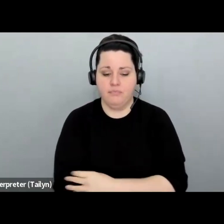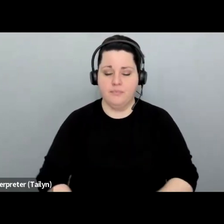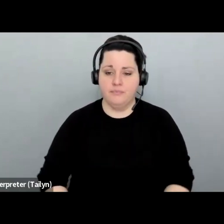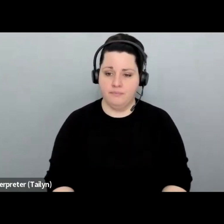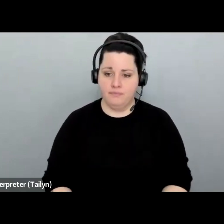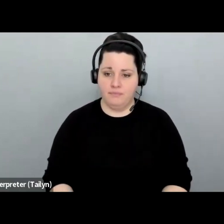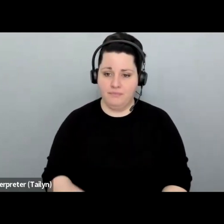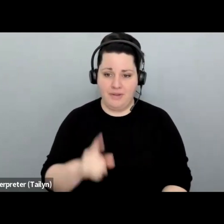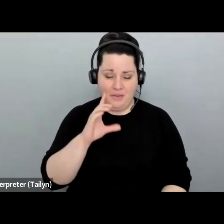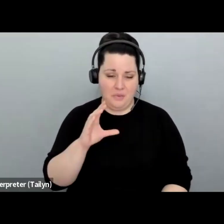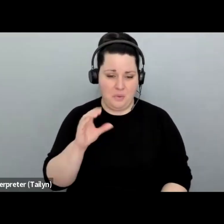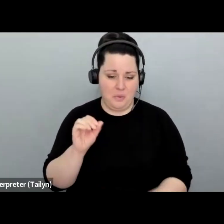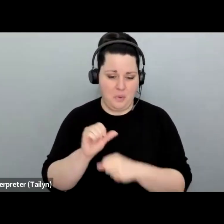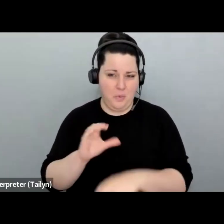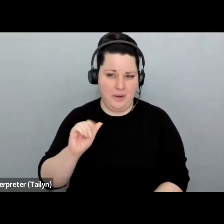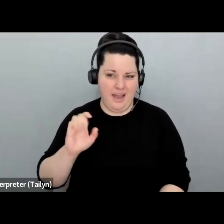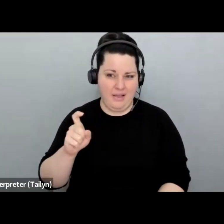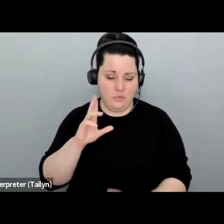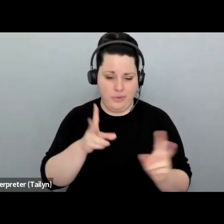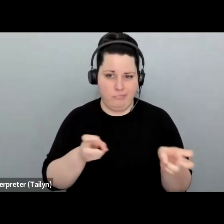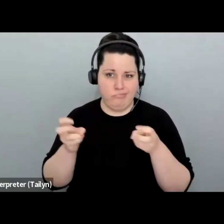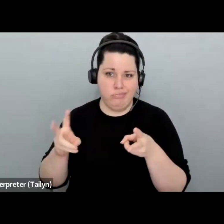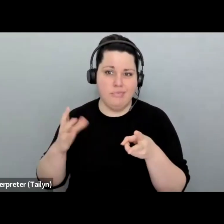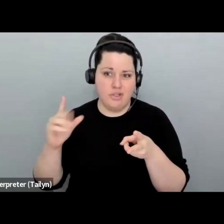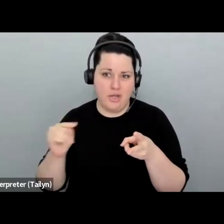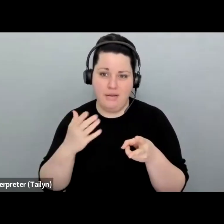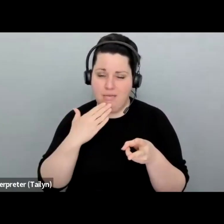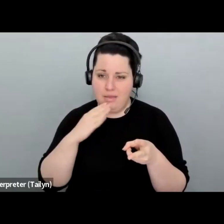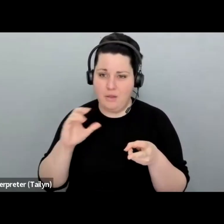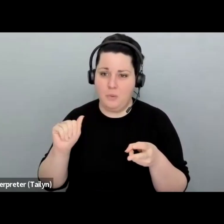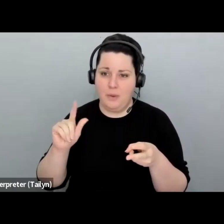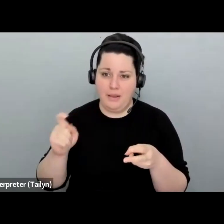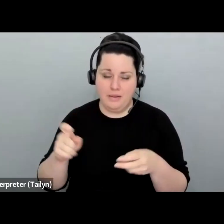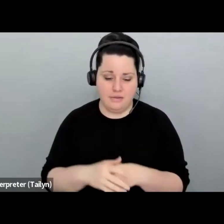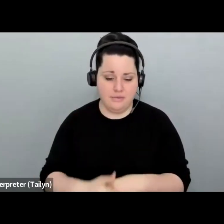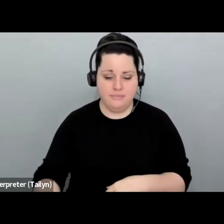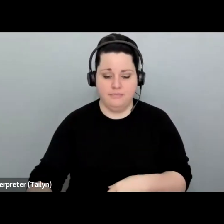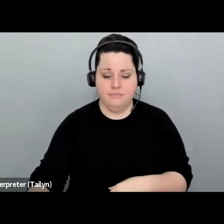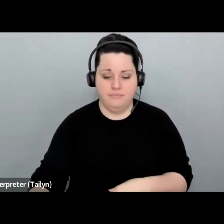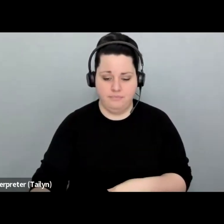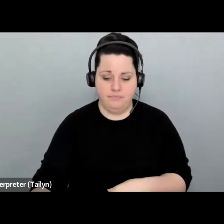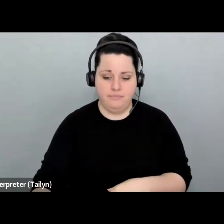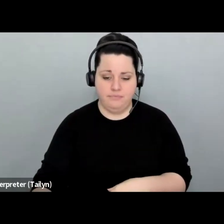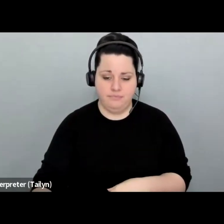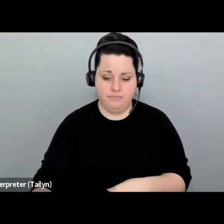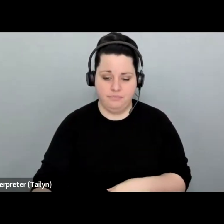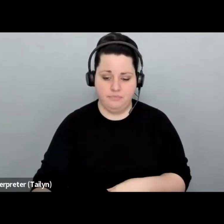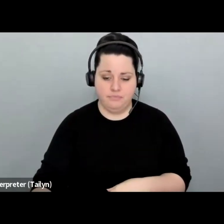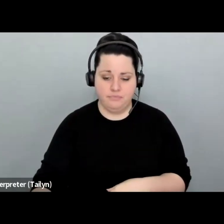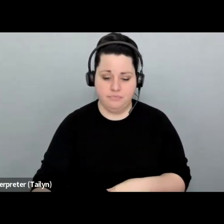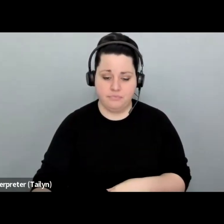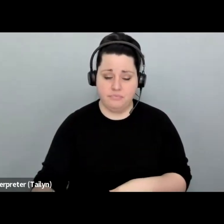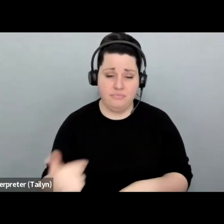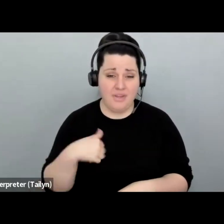Thanks. I think my colleague Alex is going to paste those in the chat. Thanks so much, Alex. So I and the Roundtable encourage